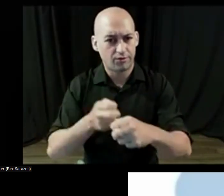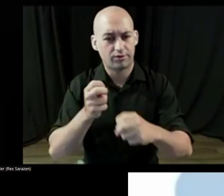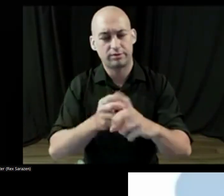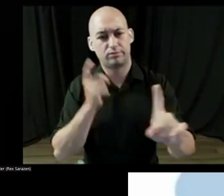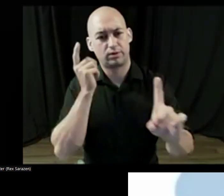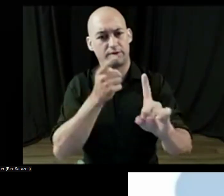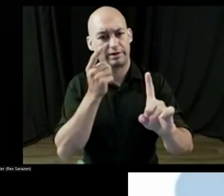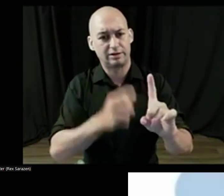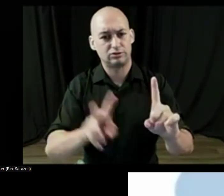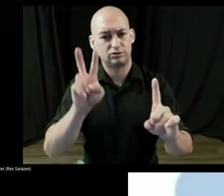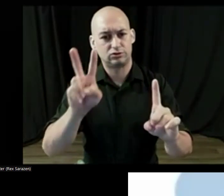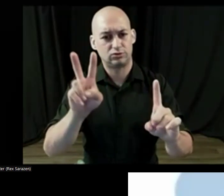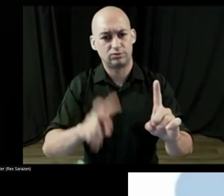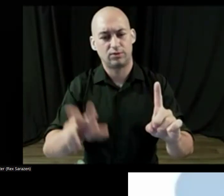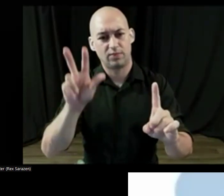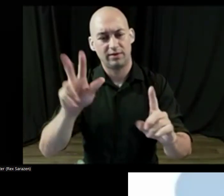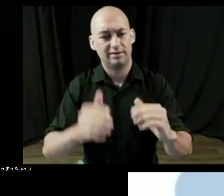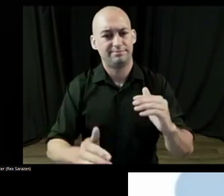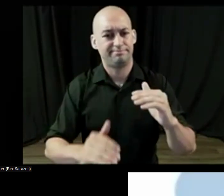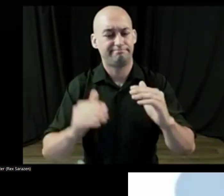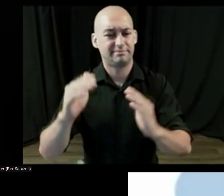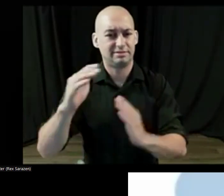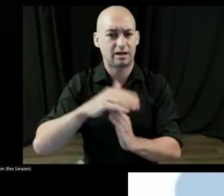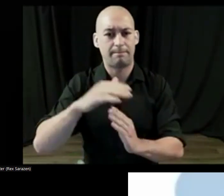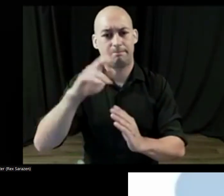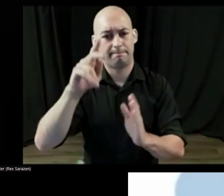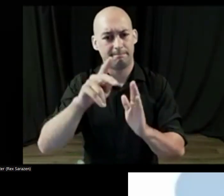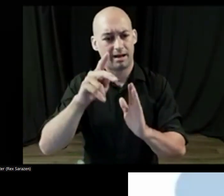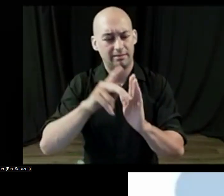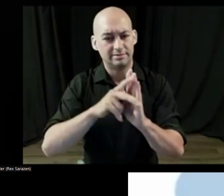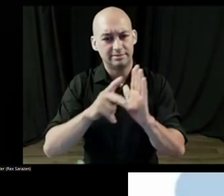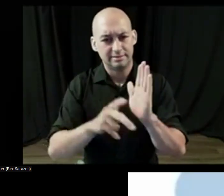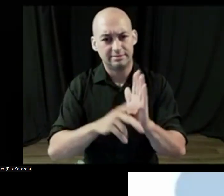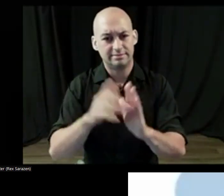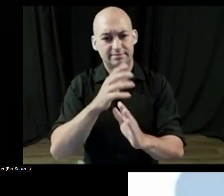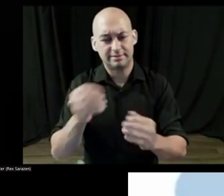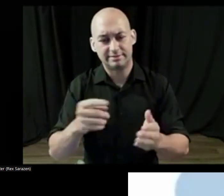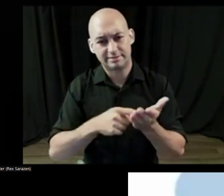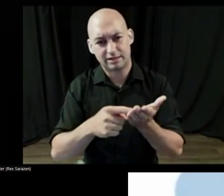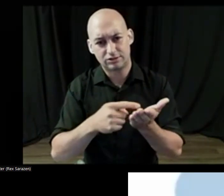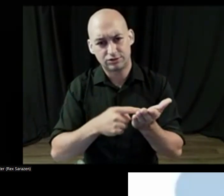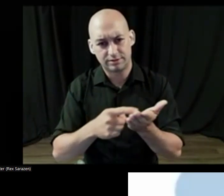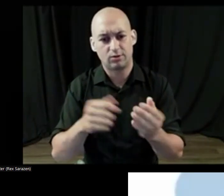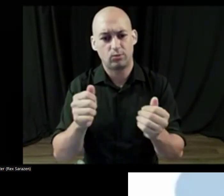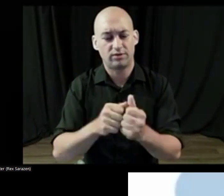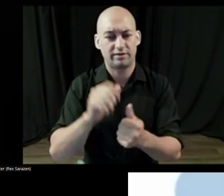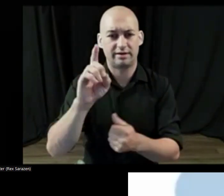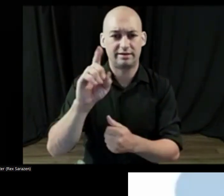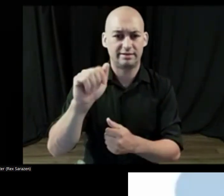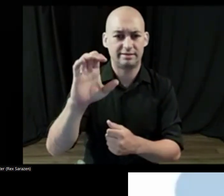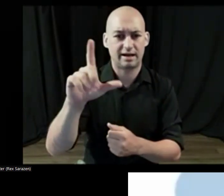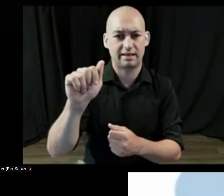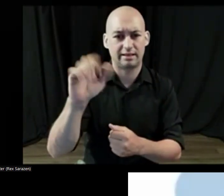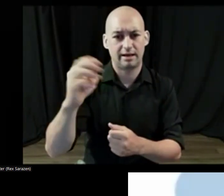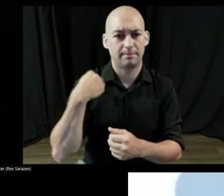or 3 top policy and process recommendations for discussion among the DACLAC members and with public